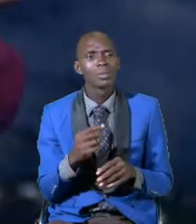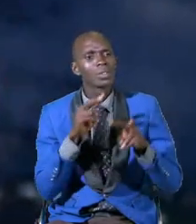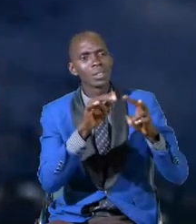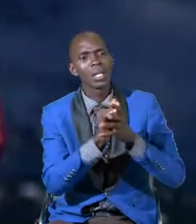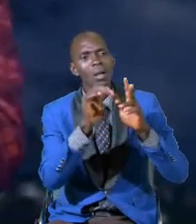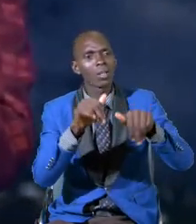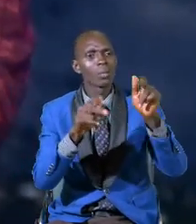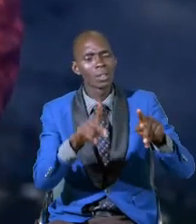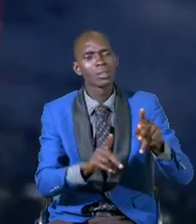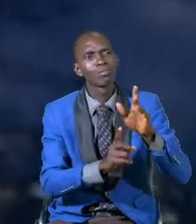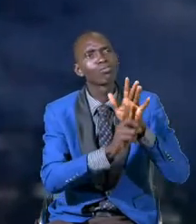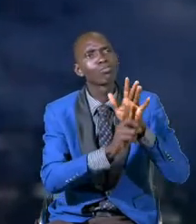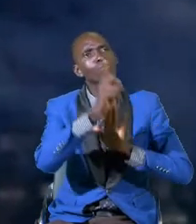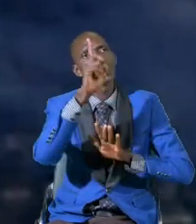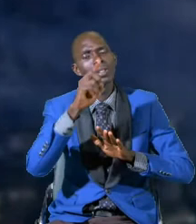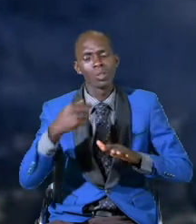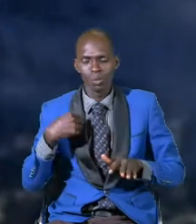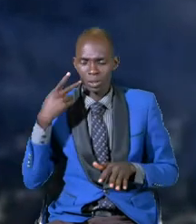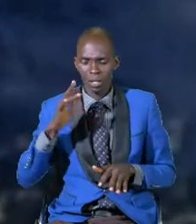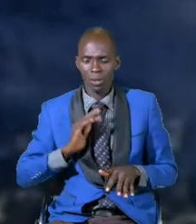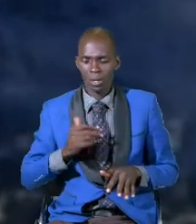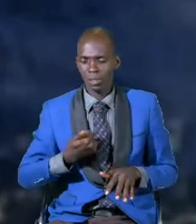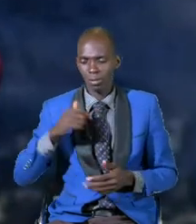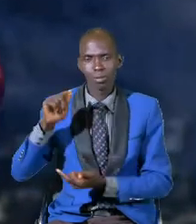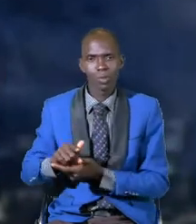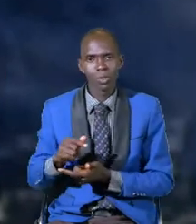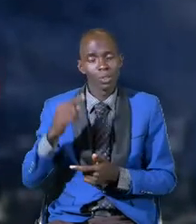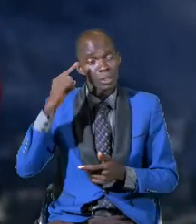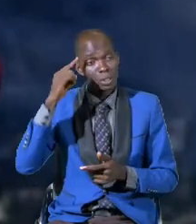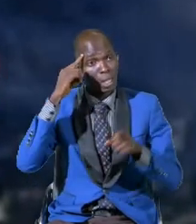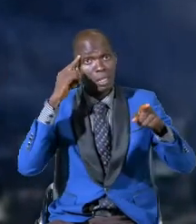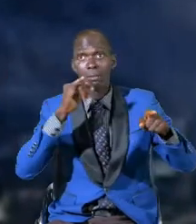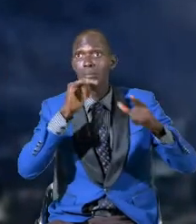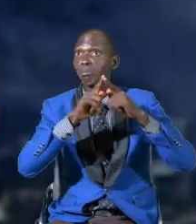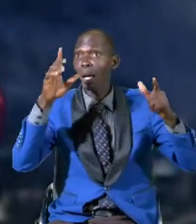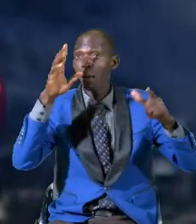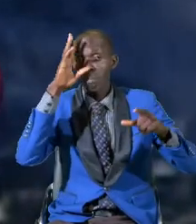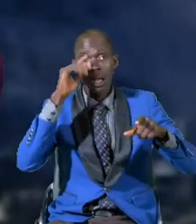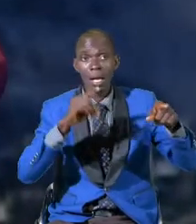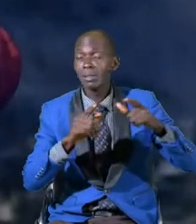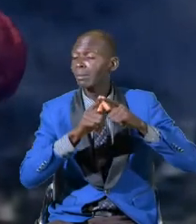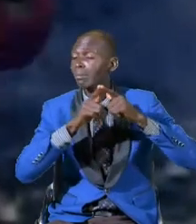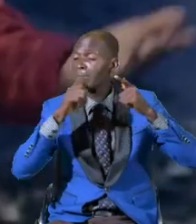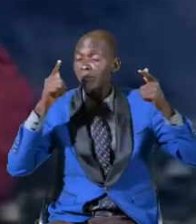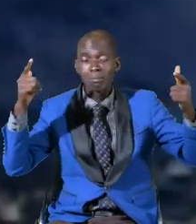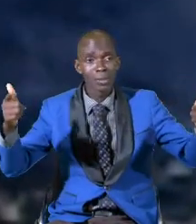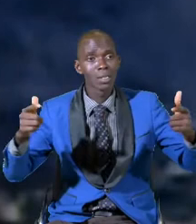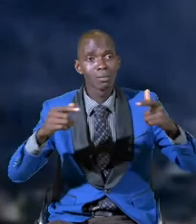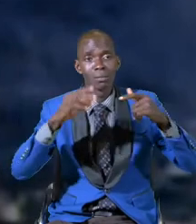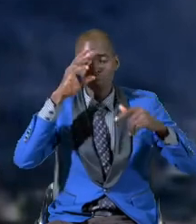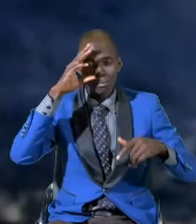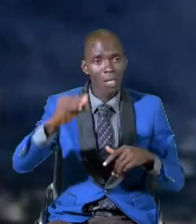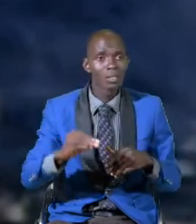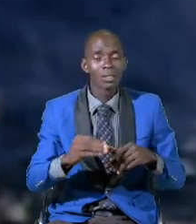think the other person will see there, he is the one, he is the big man, he is the great man, he is the accomplisher, but